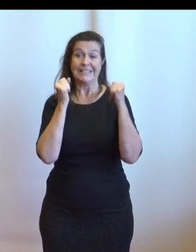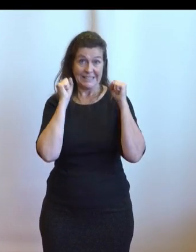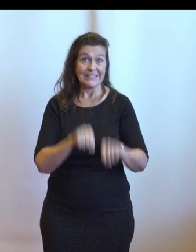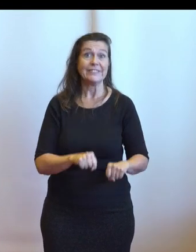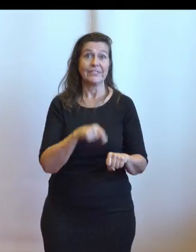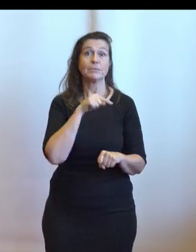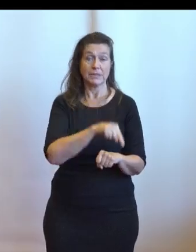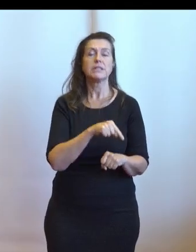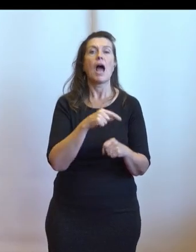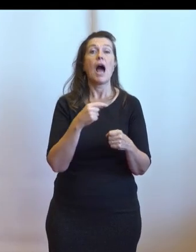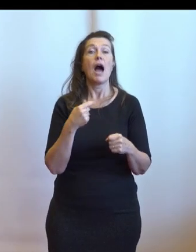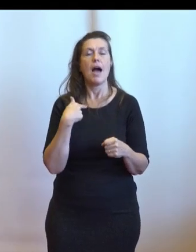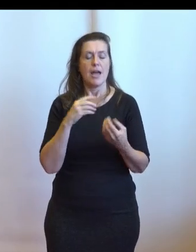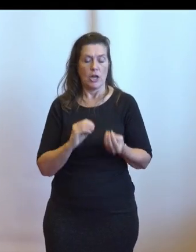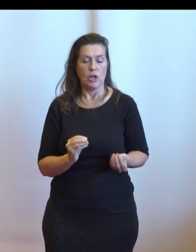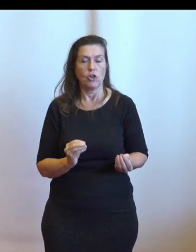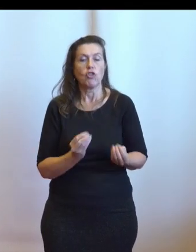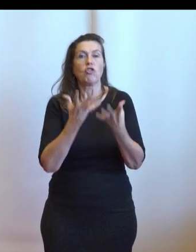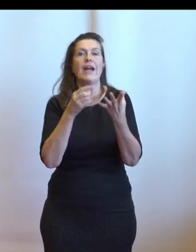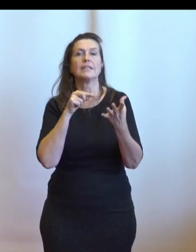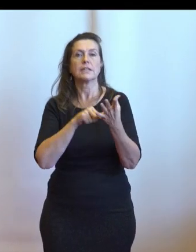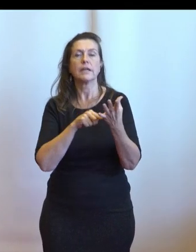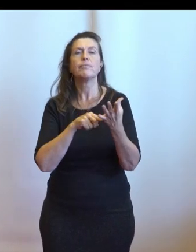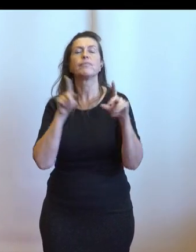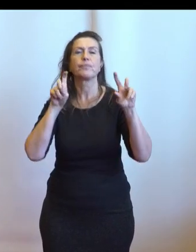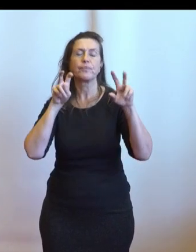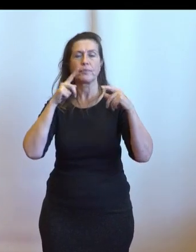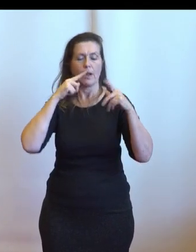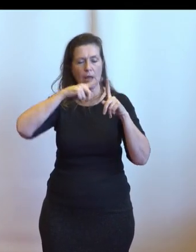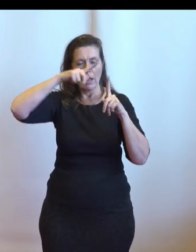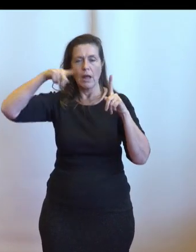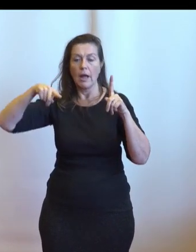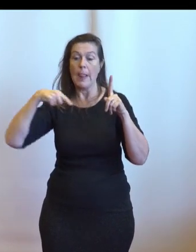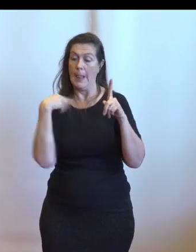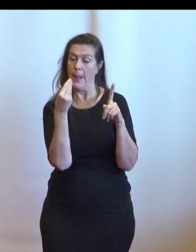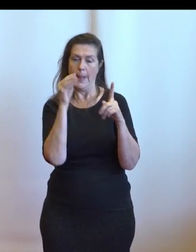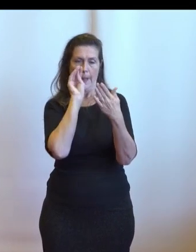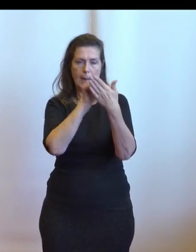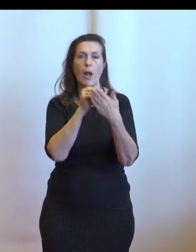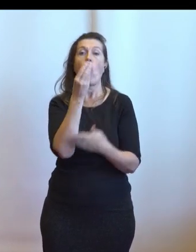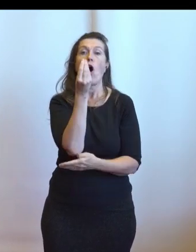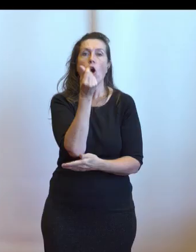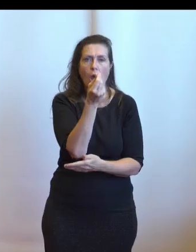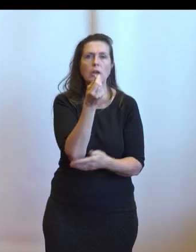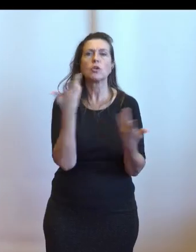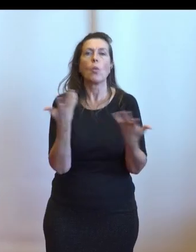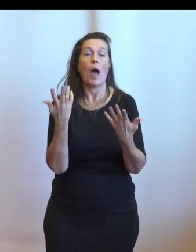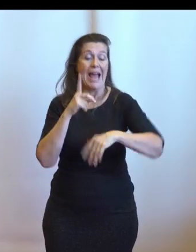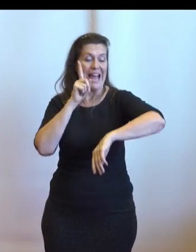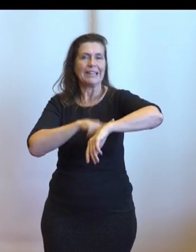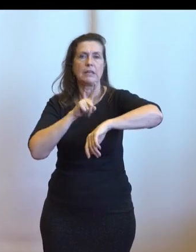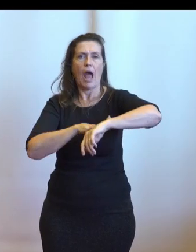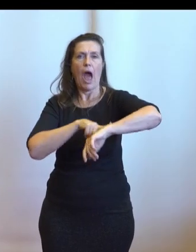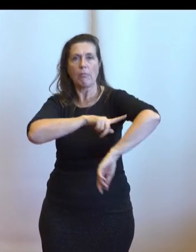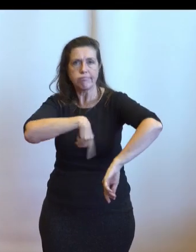what I did was I created a cost of lost time calculator, which enables you to put in various different variables like